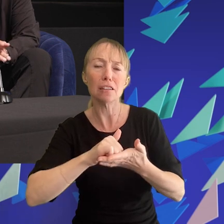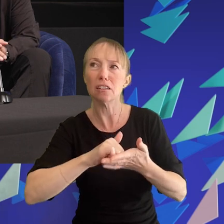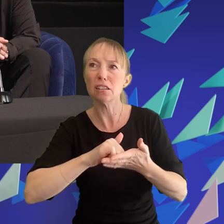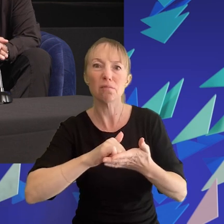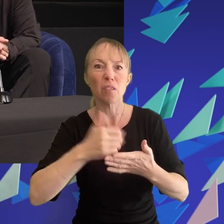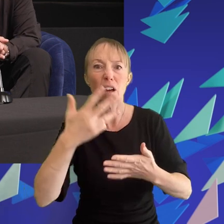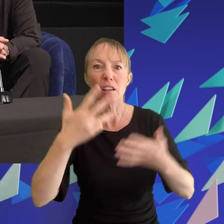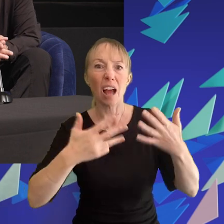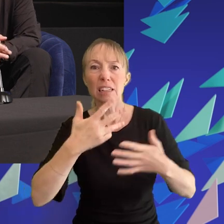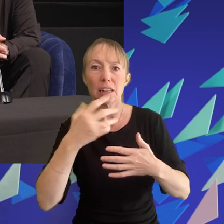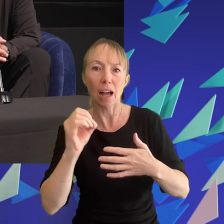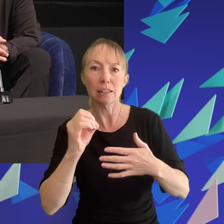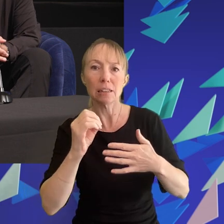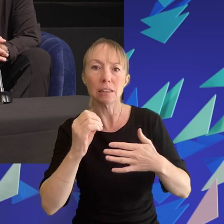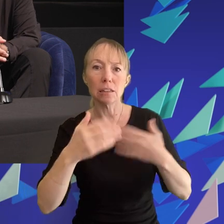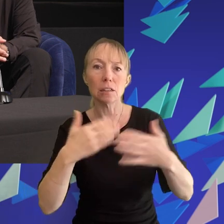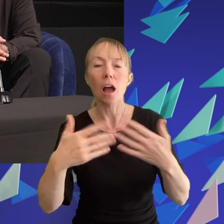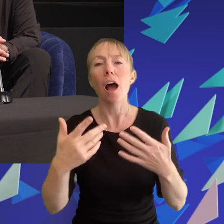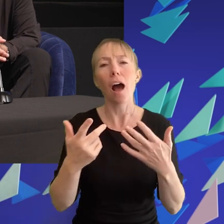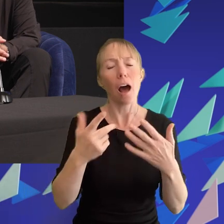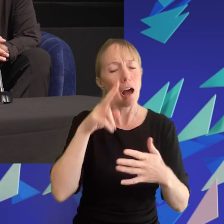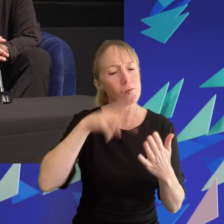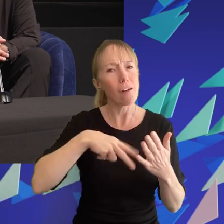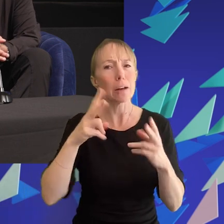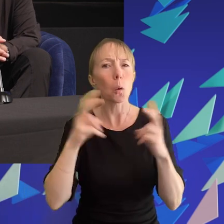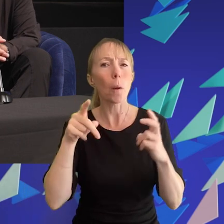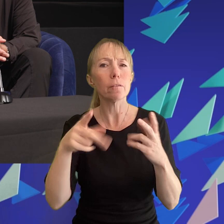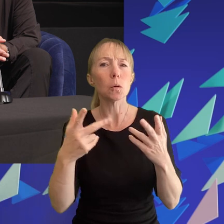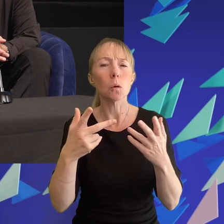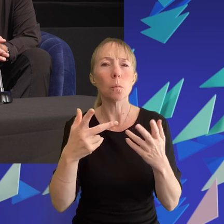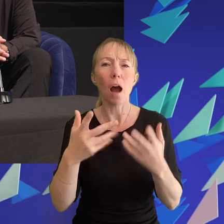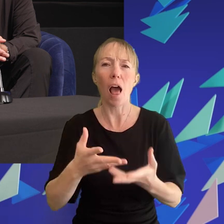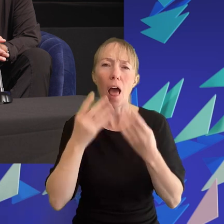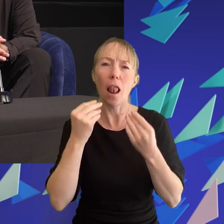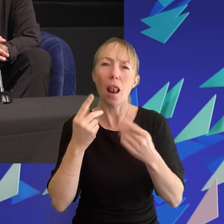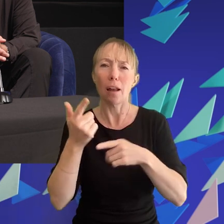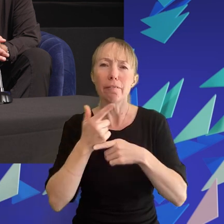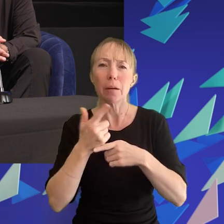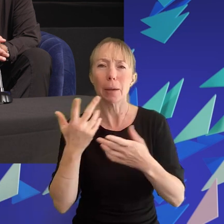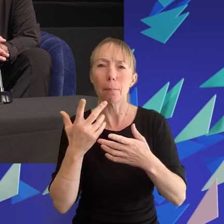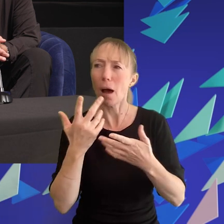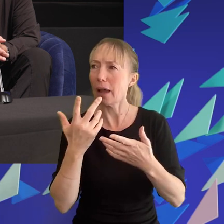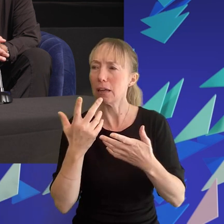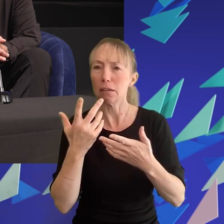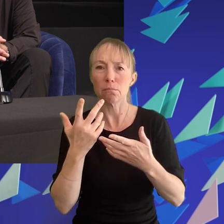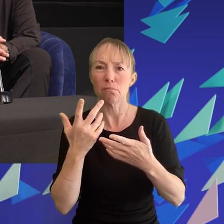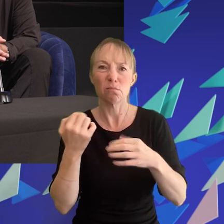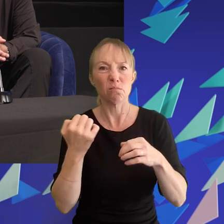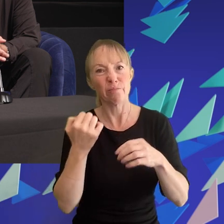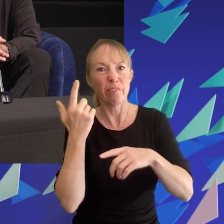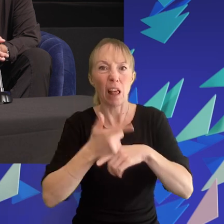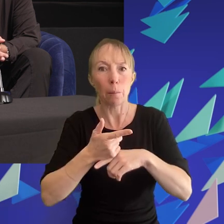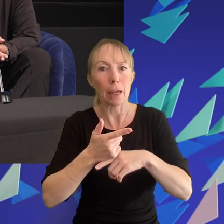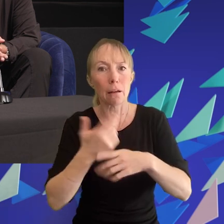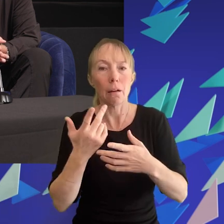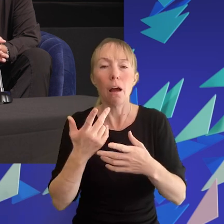been. Read another quote by you where you said, "I've learned skills by doing them." Mm. I just wonder, when I saw this